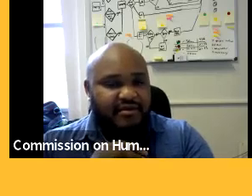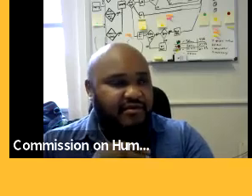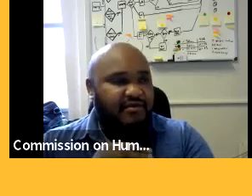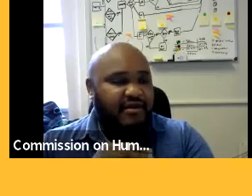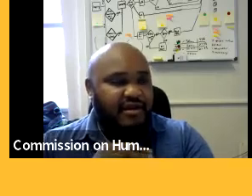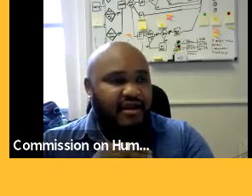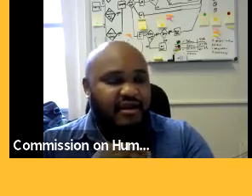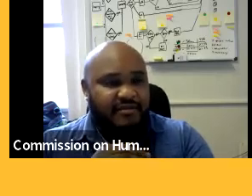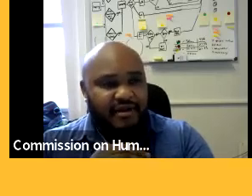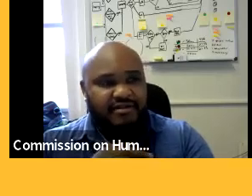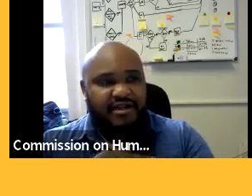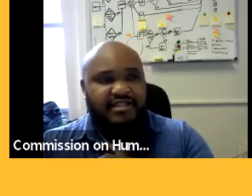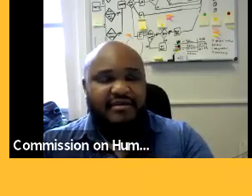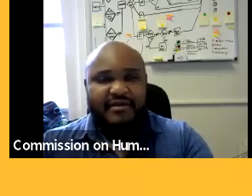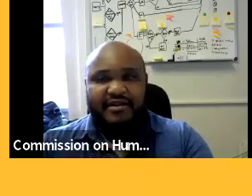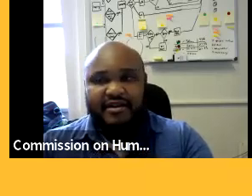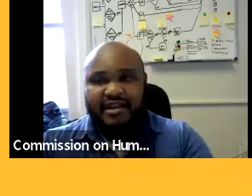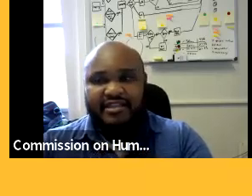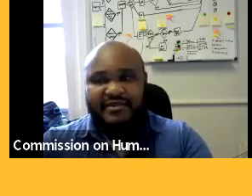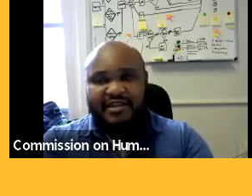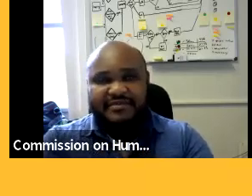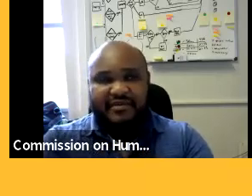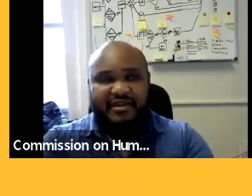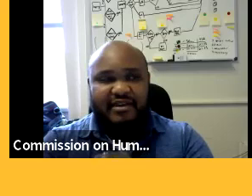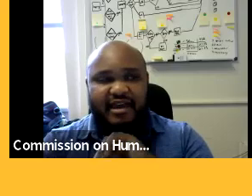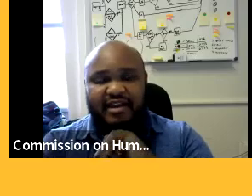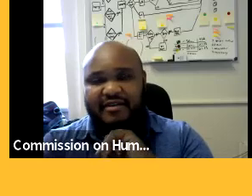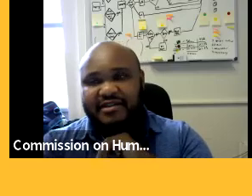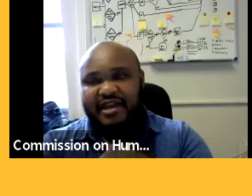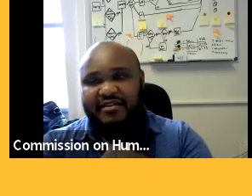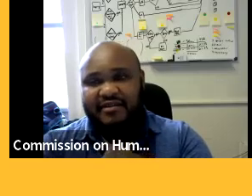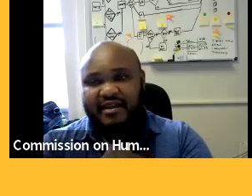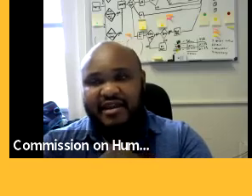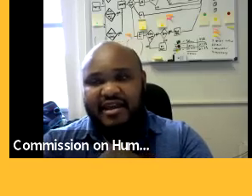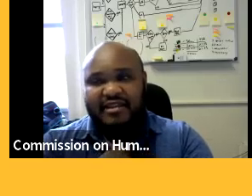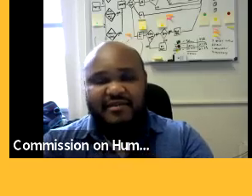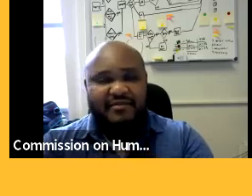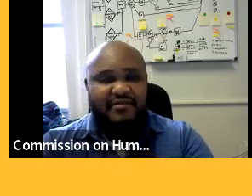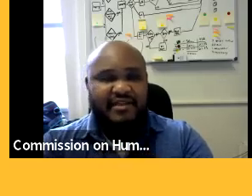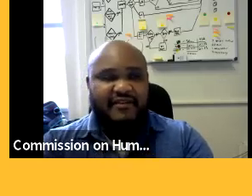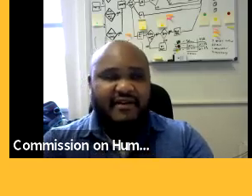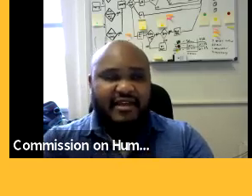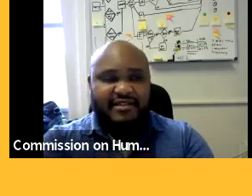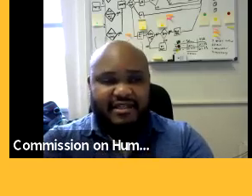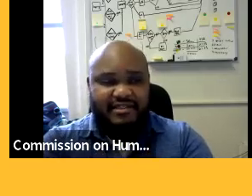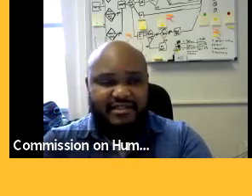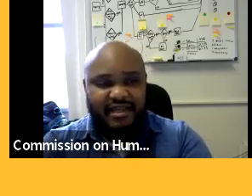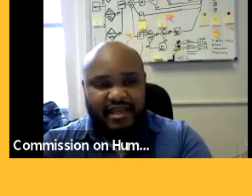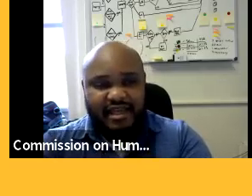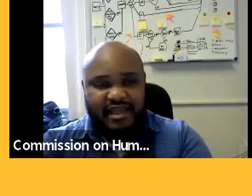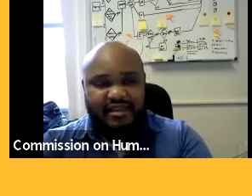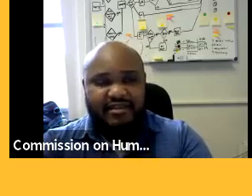people who are trans and non-binary experience bullying at a much higher rate than people who identify as